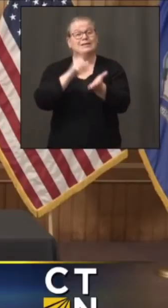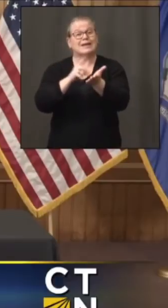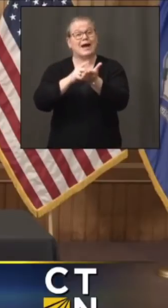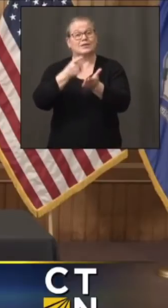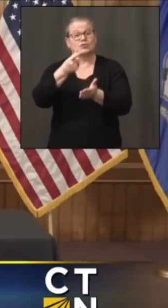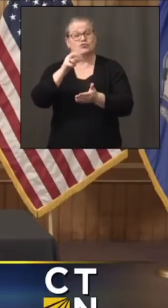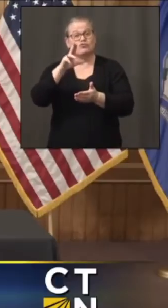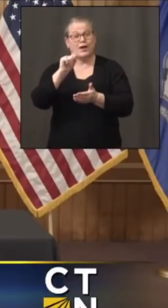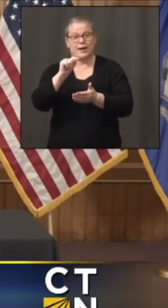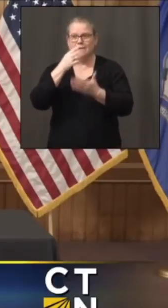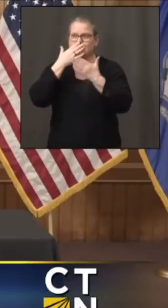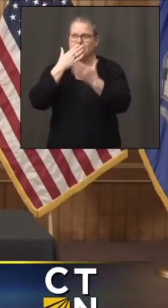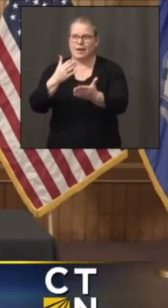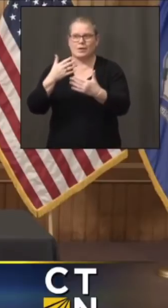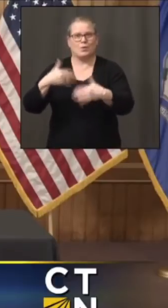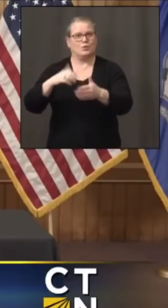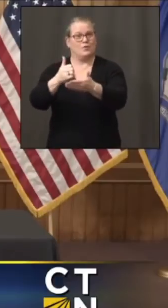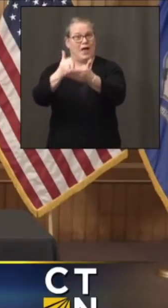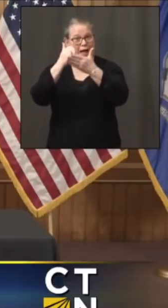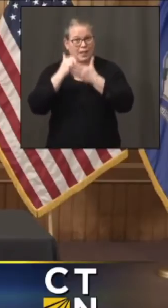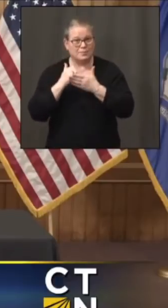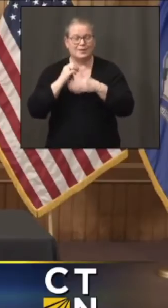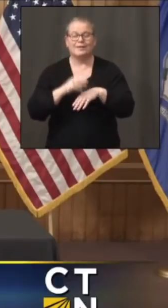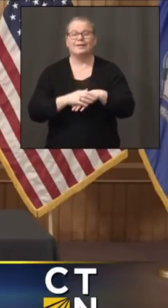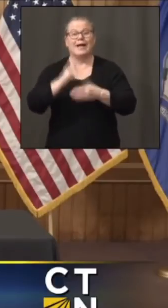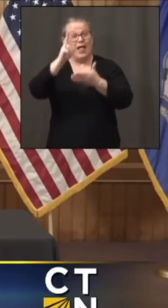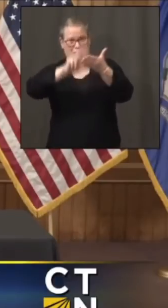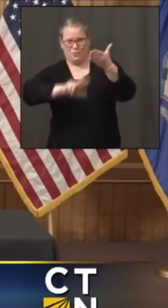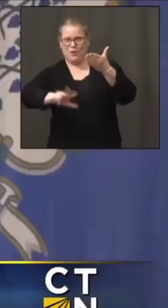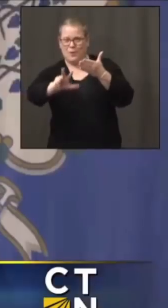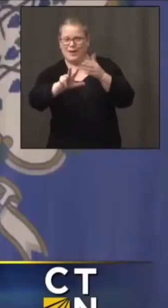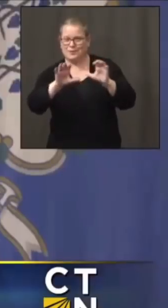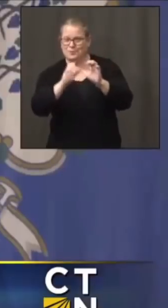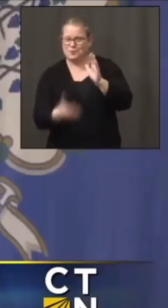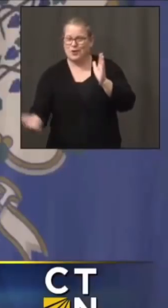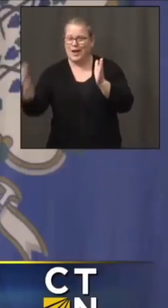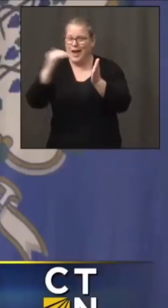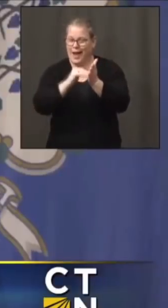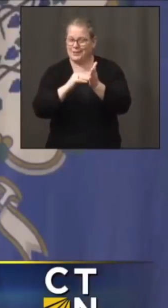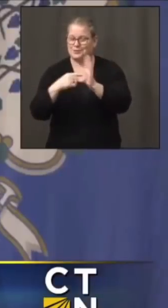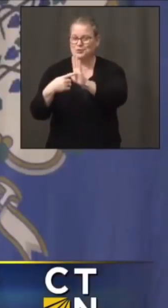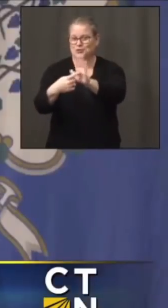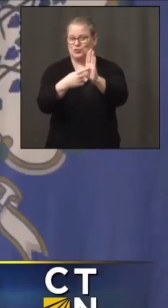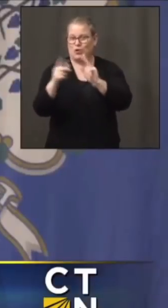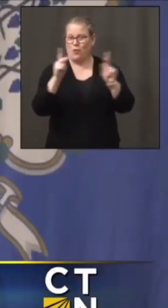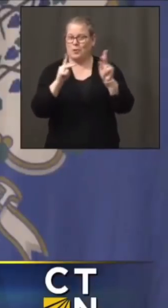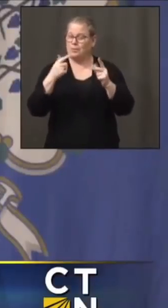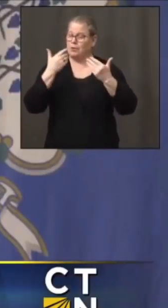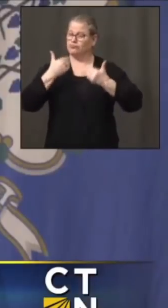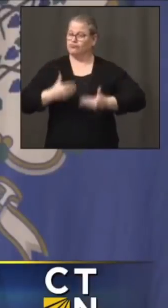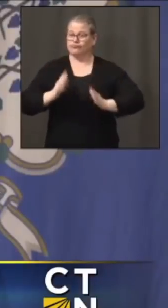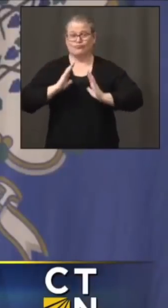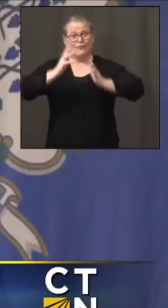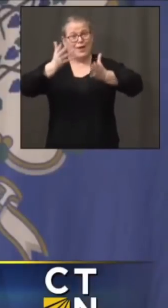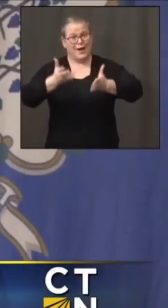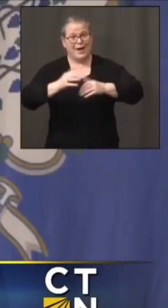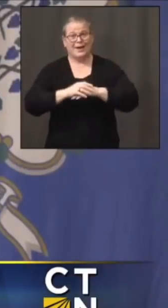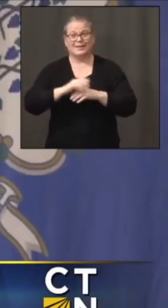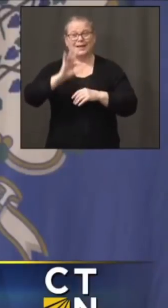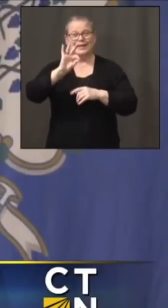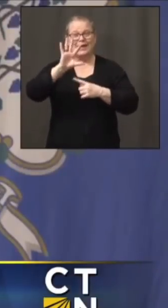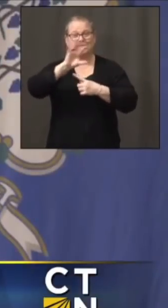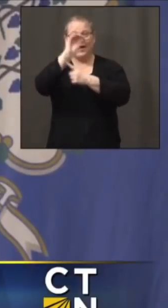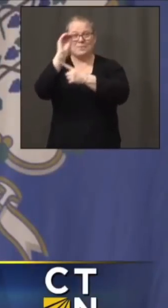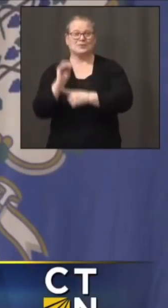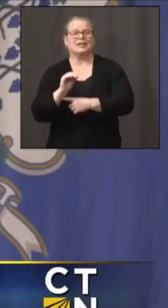were very helpful today. We'll get you back in 3 weeks so we can show everybody that you're good and you're 95% safe from